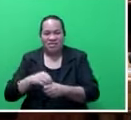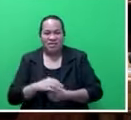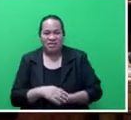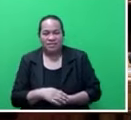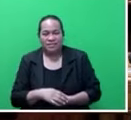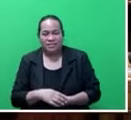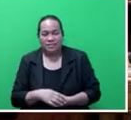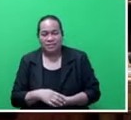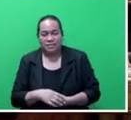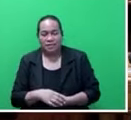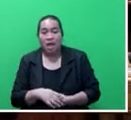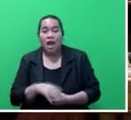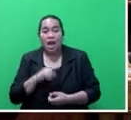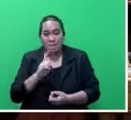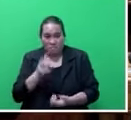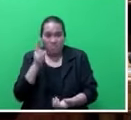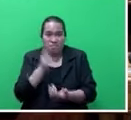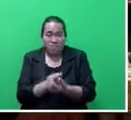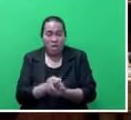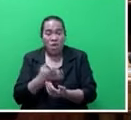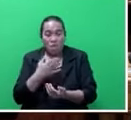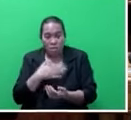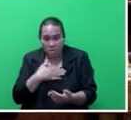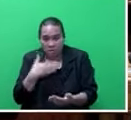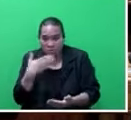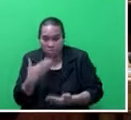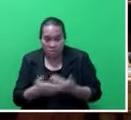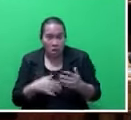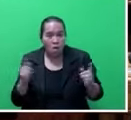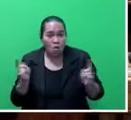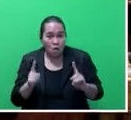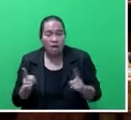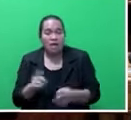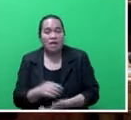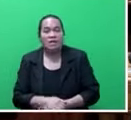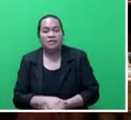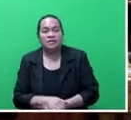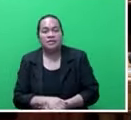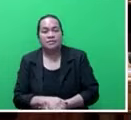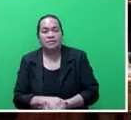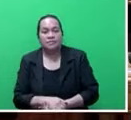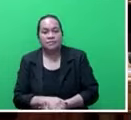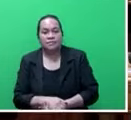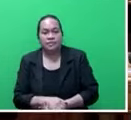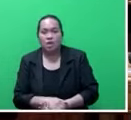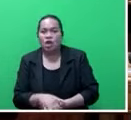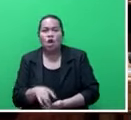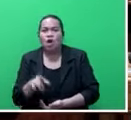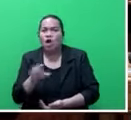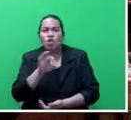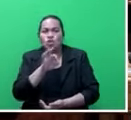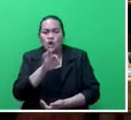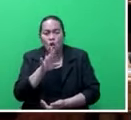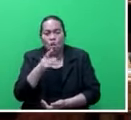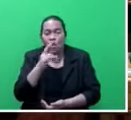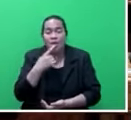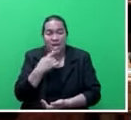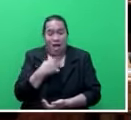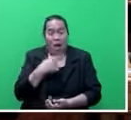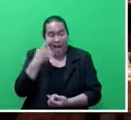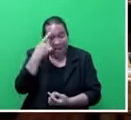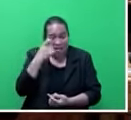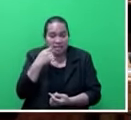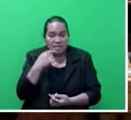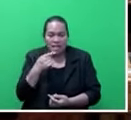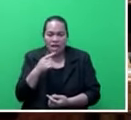But the point we want to emphasize is that instead of opening those toilets, which was not